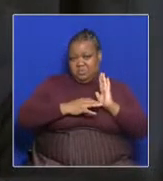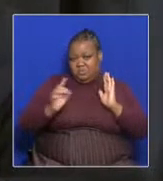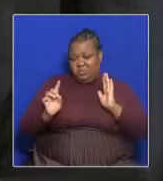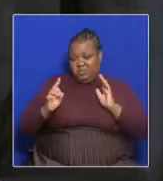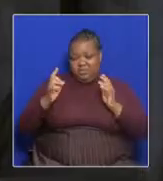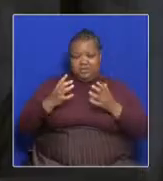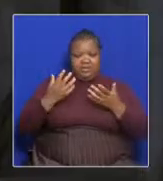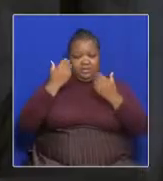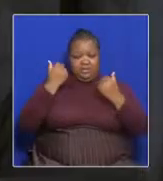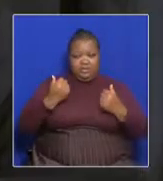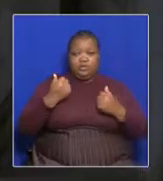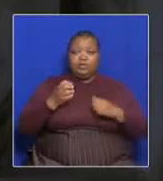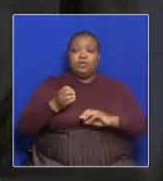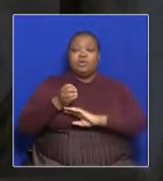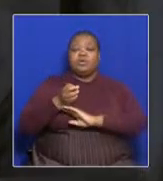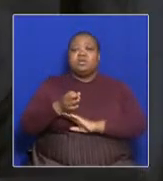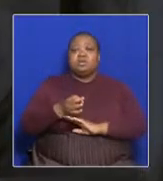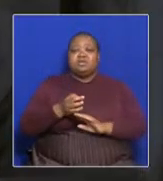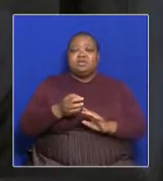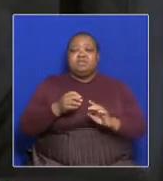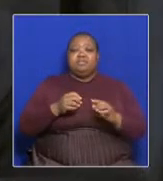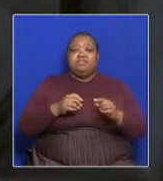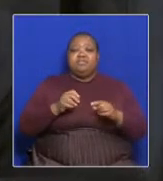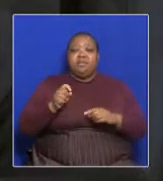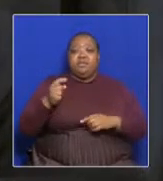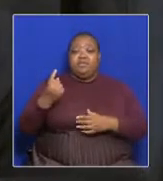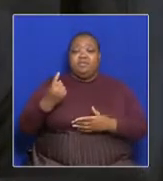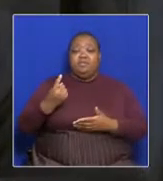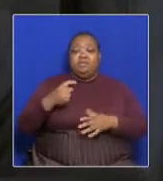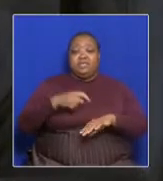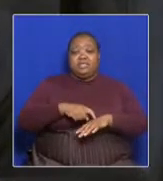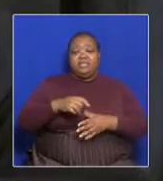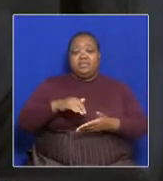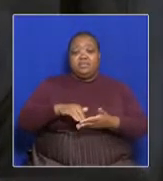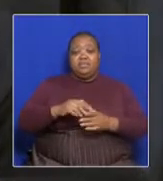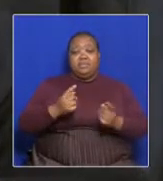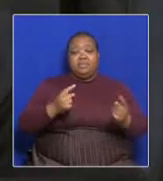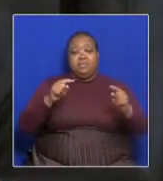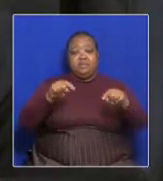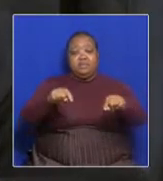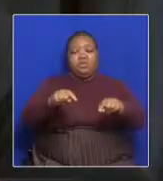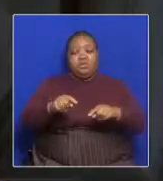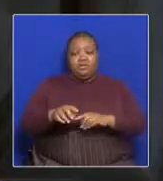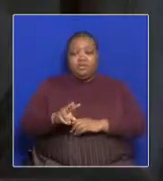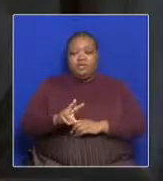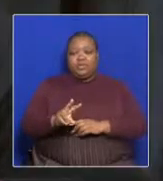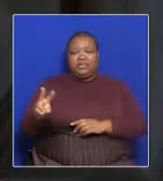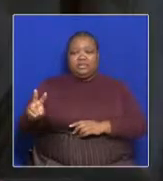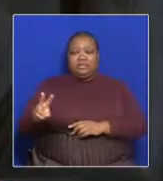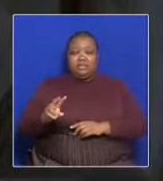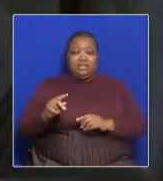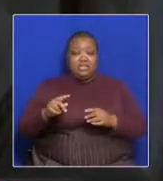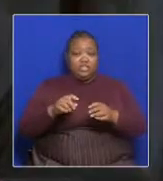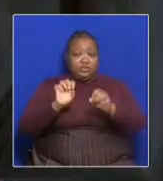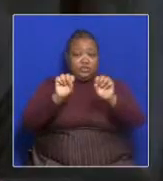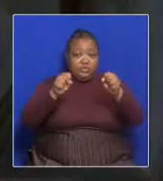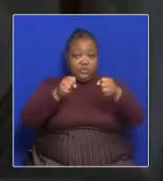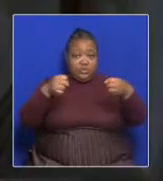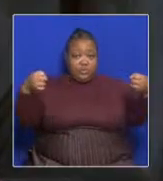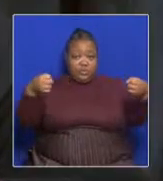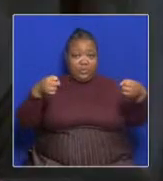If the first time you went there on the 22nd, you opened and you found no